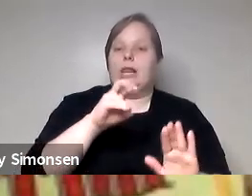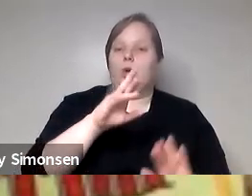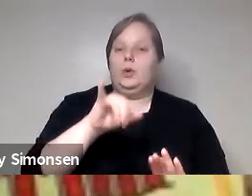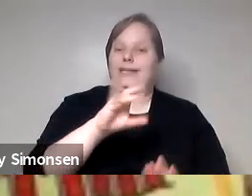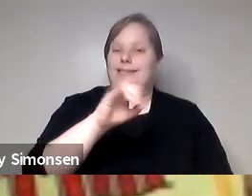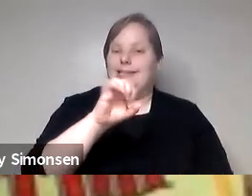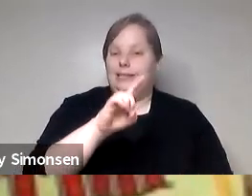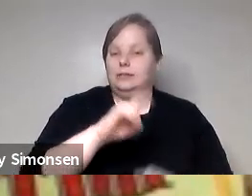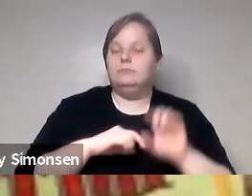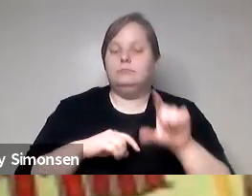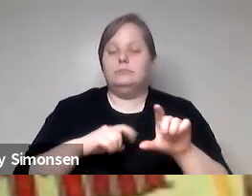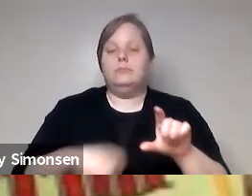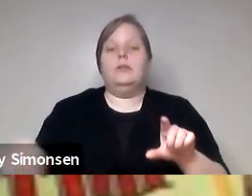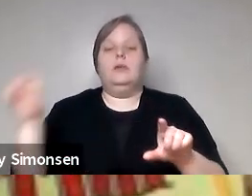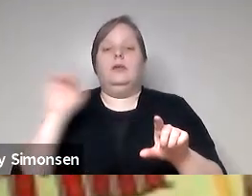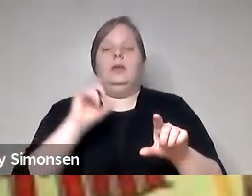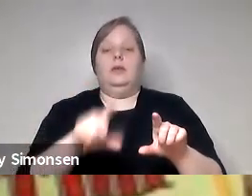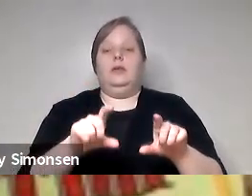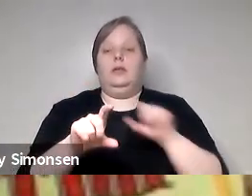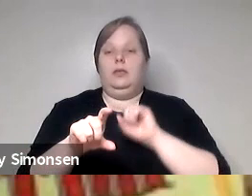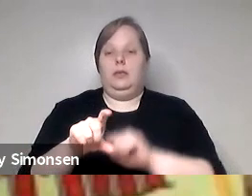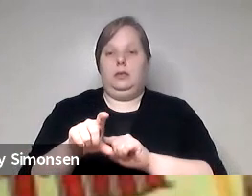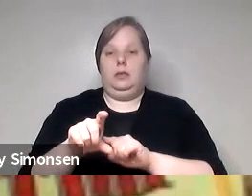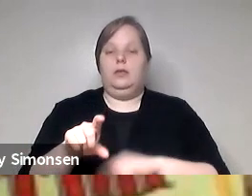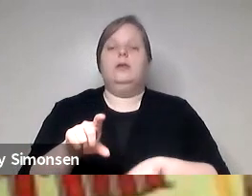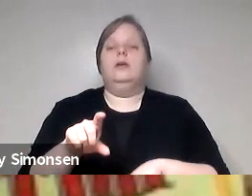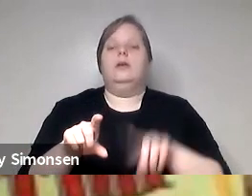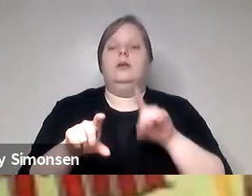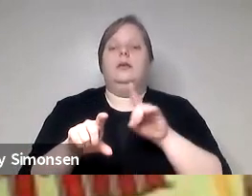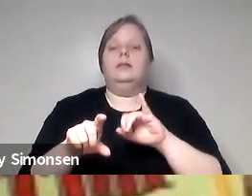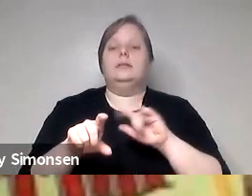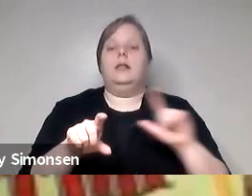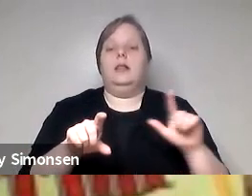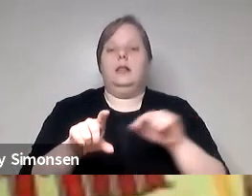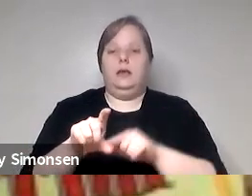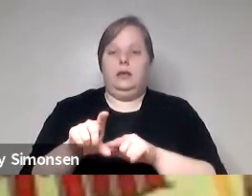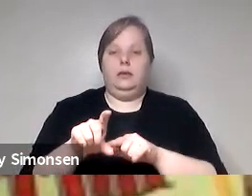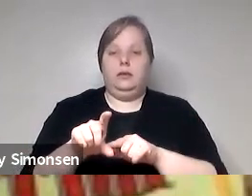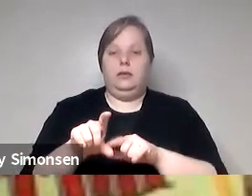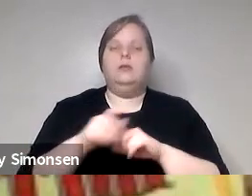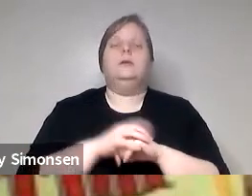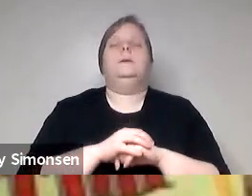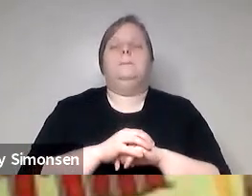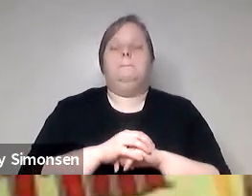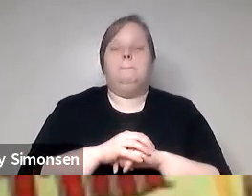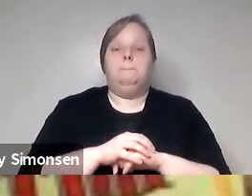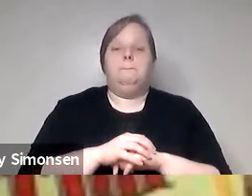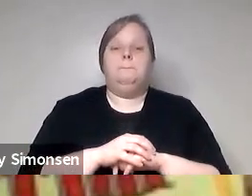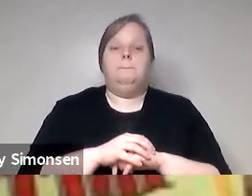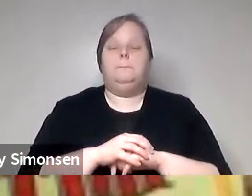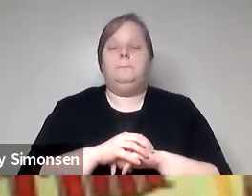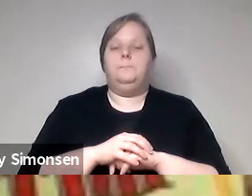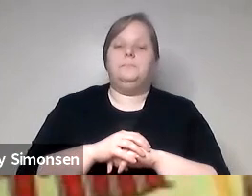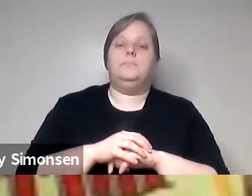there. That, and then to the right of that is a container of dill,